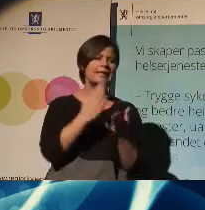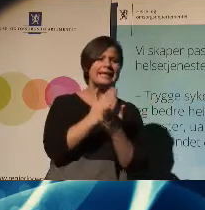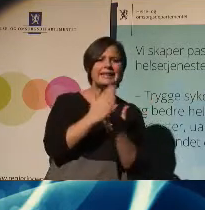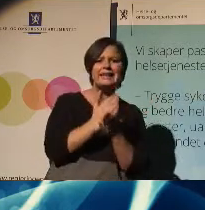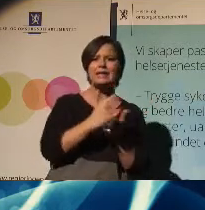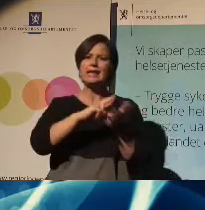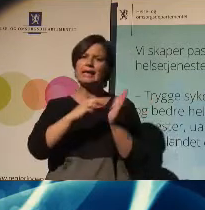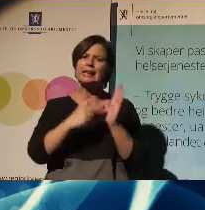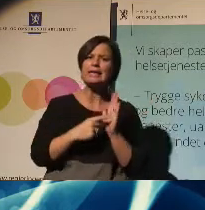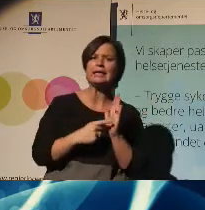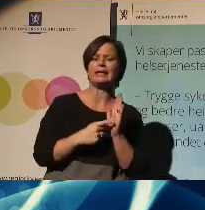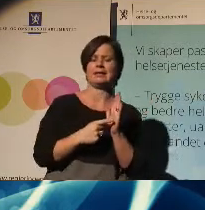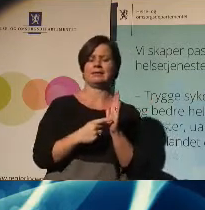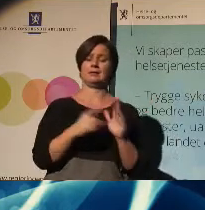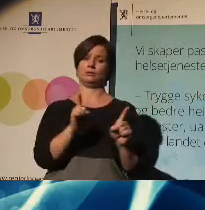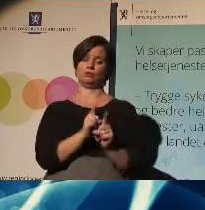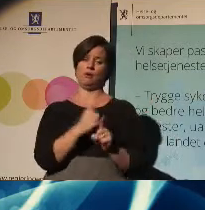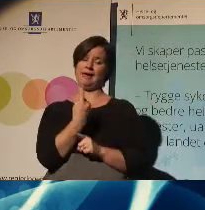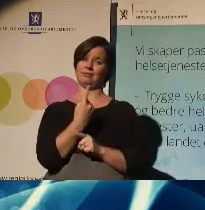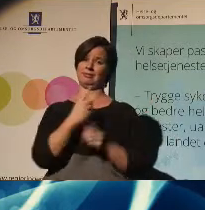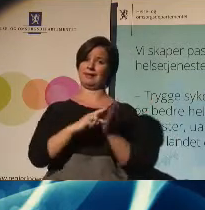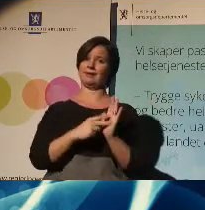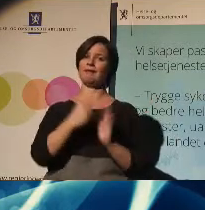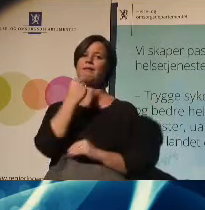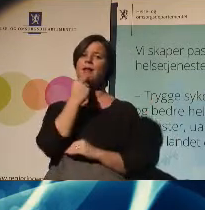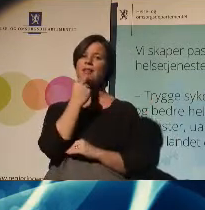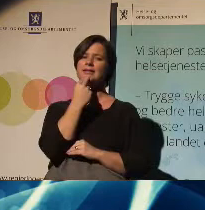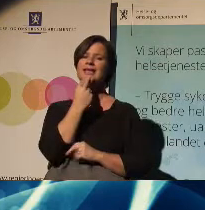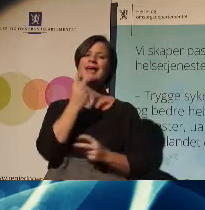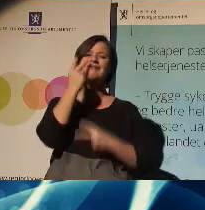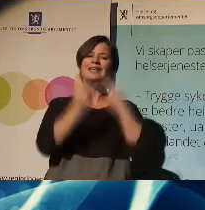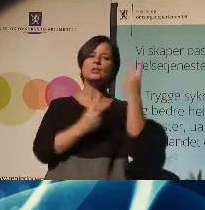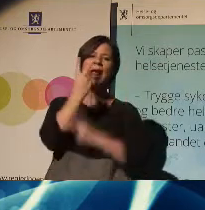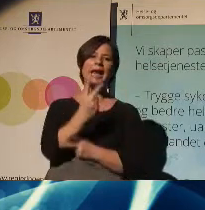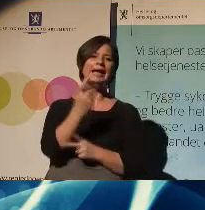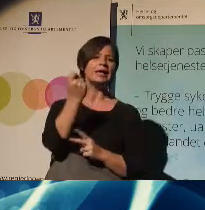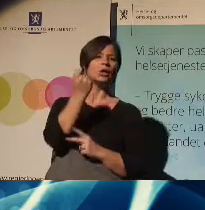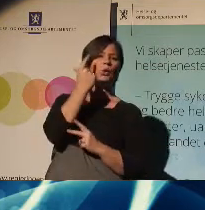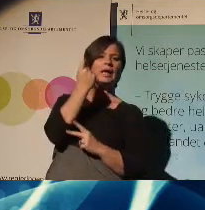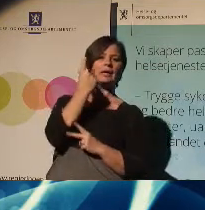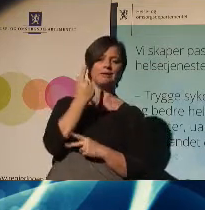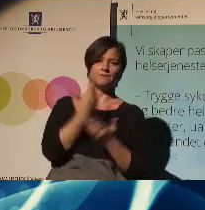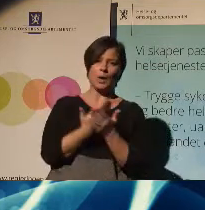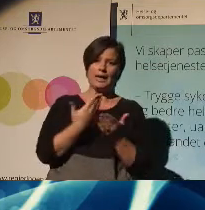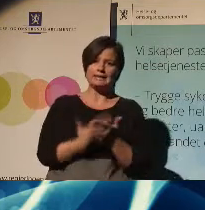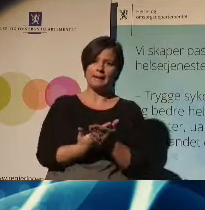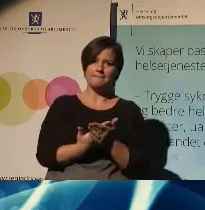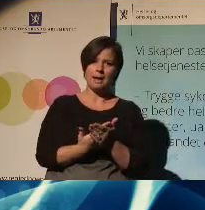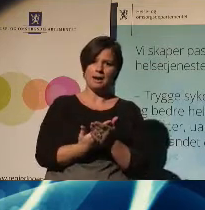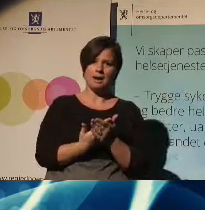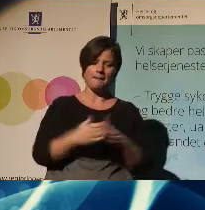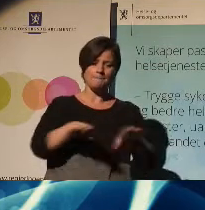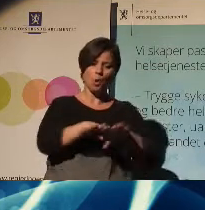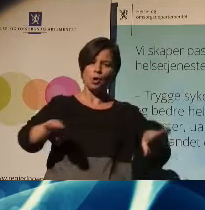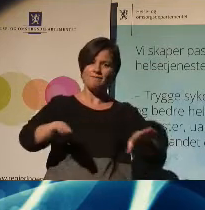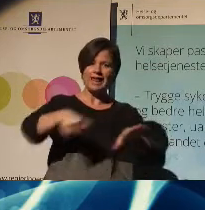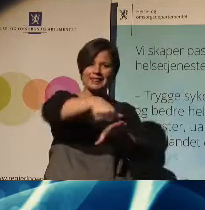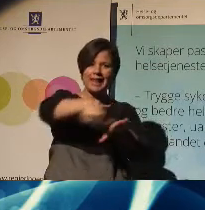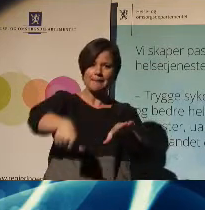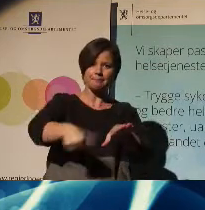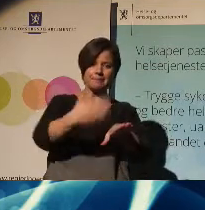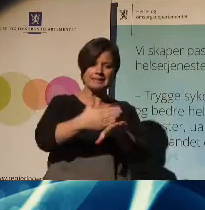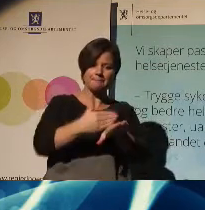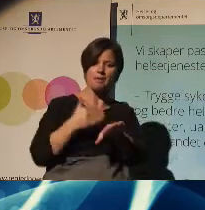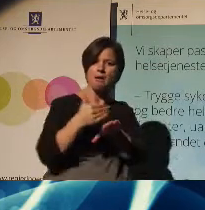right techniques. And one of those techniques is called visual cueing. It's putting tape on the floor at a fixed distance. And this is the